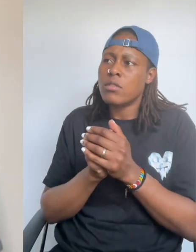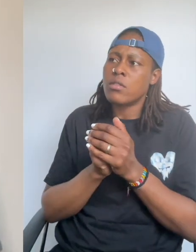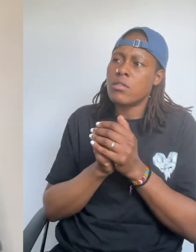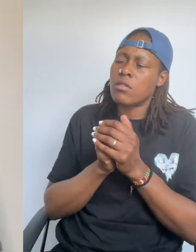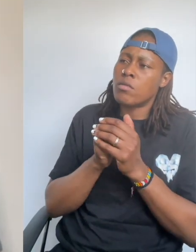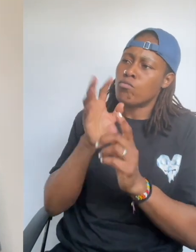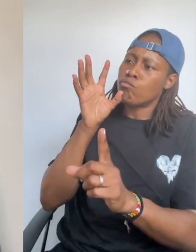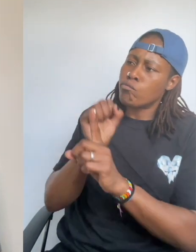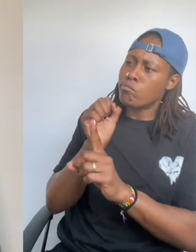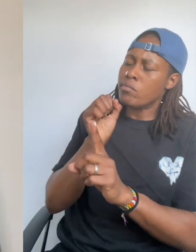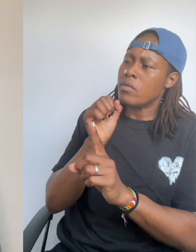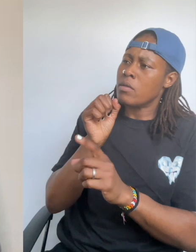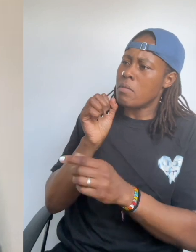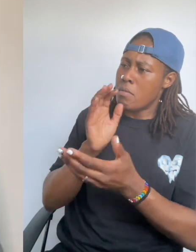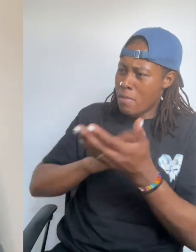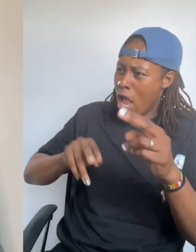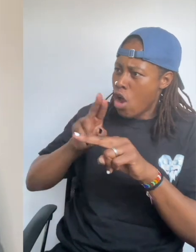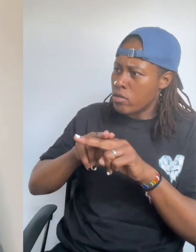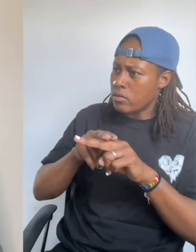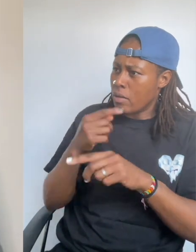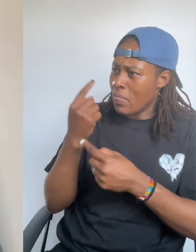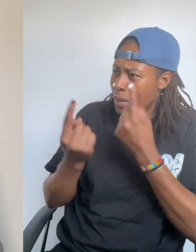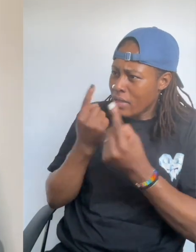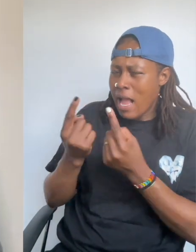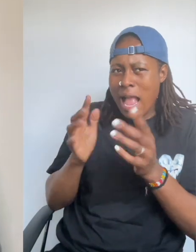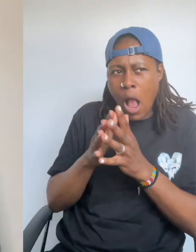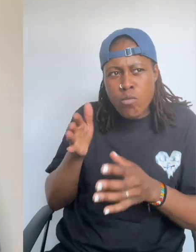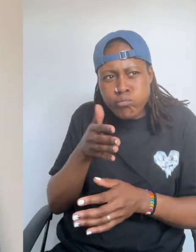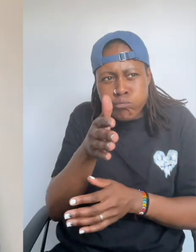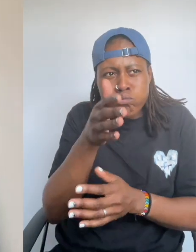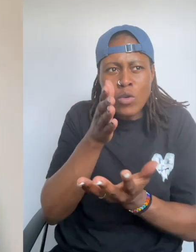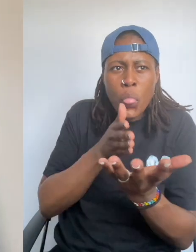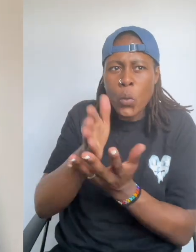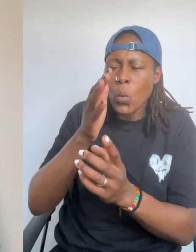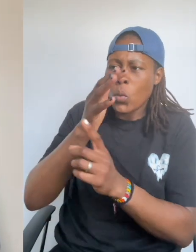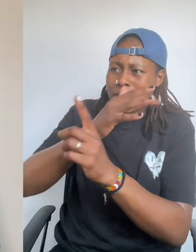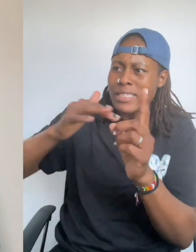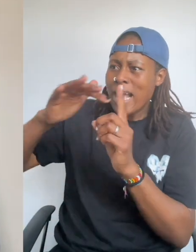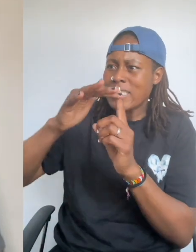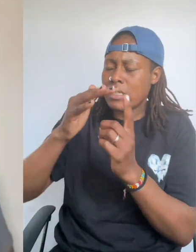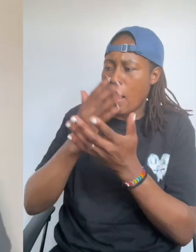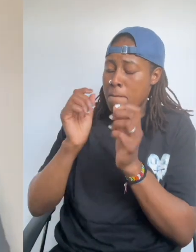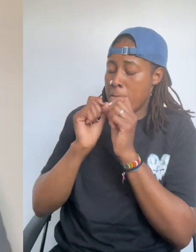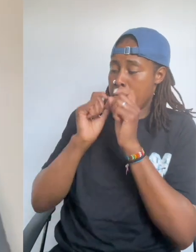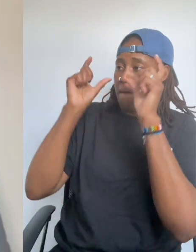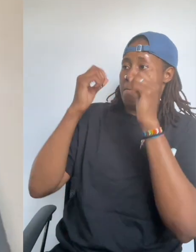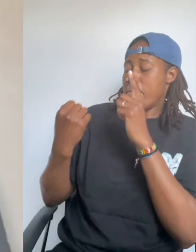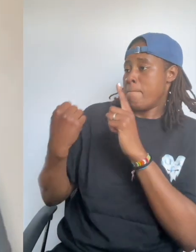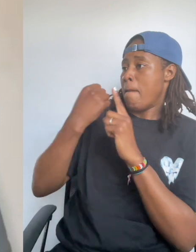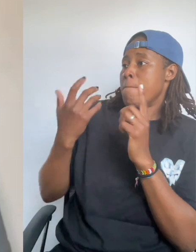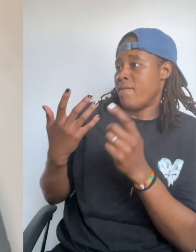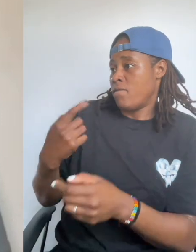seeing how my parents, worked their way through society was very eye-opening for